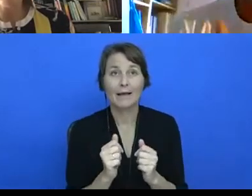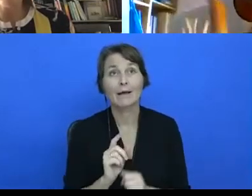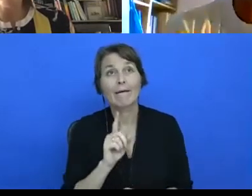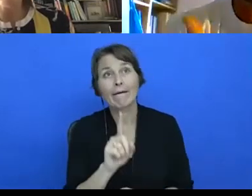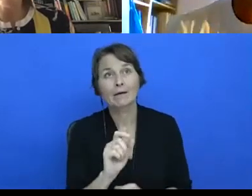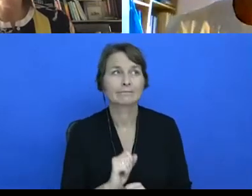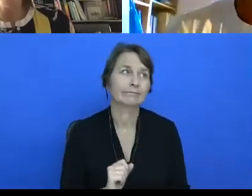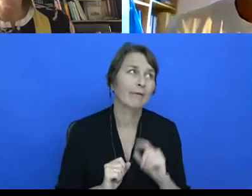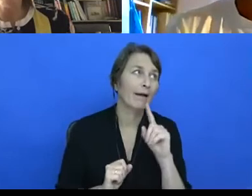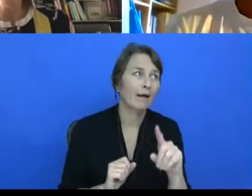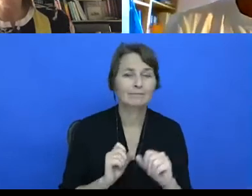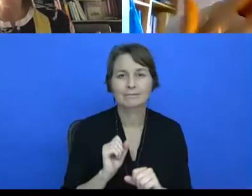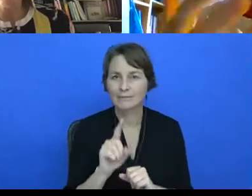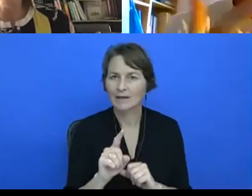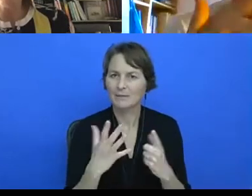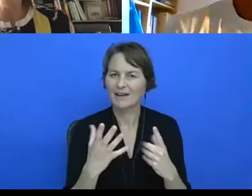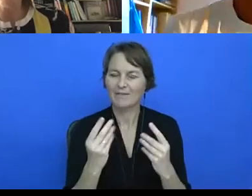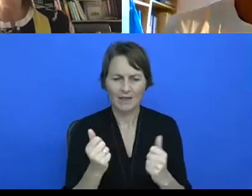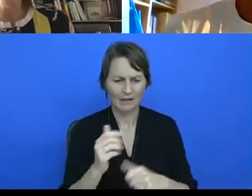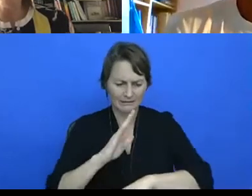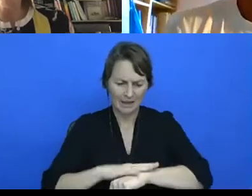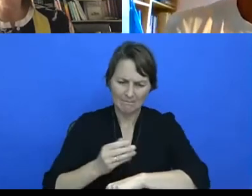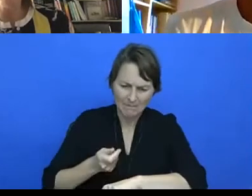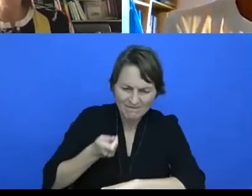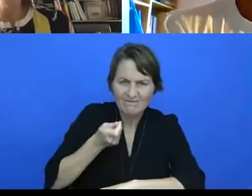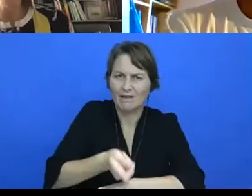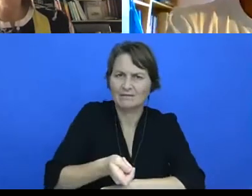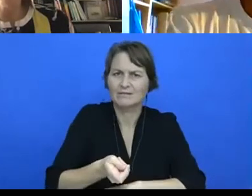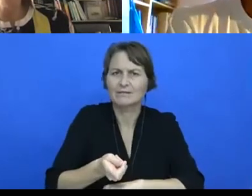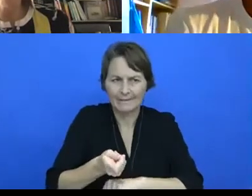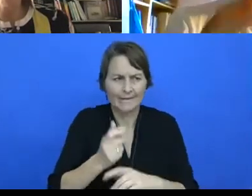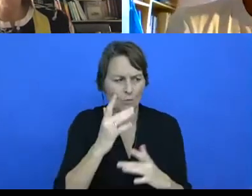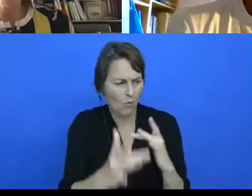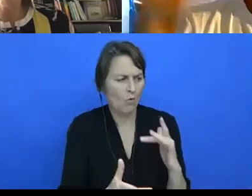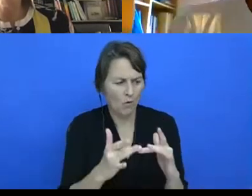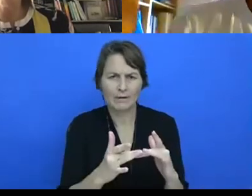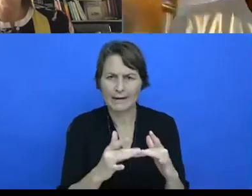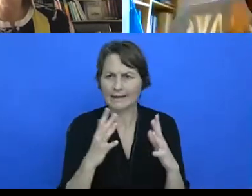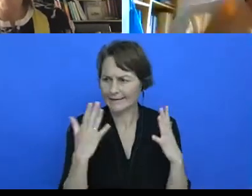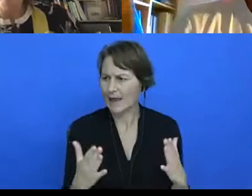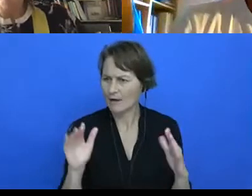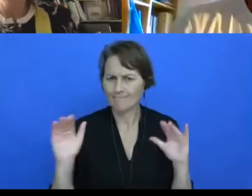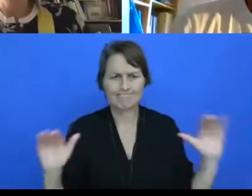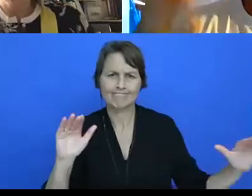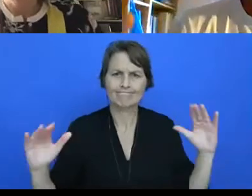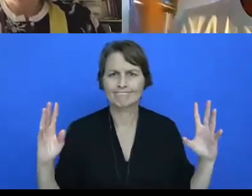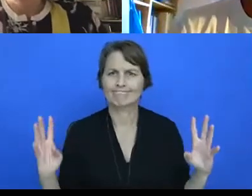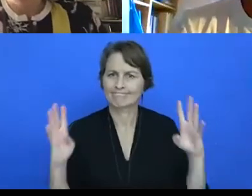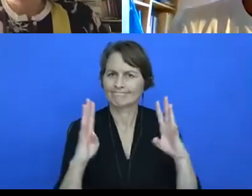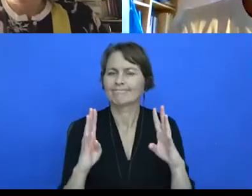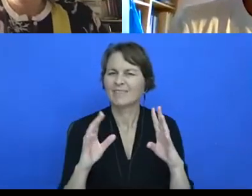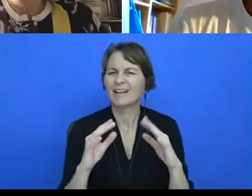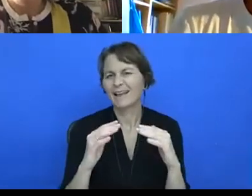going to commit time to being online together in a way that perhaps sort of maybe a general